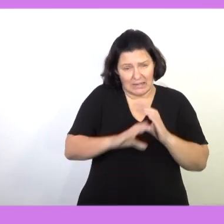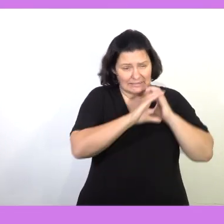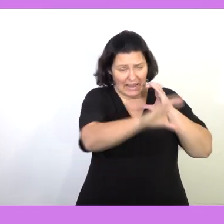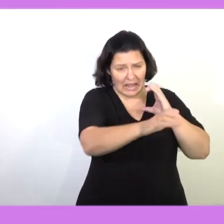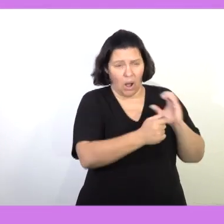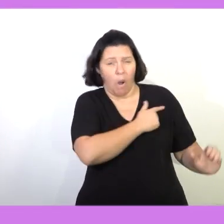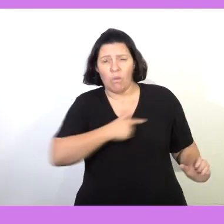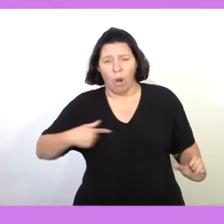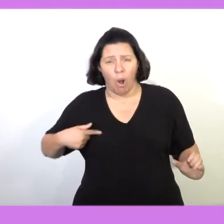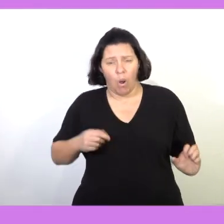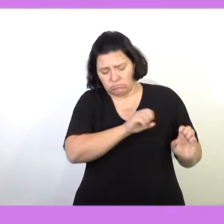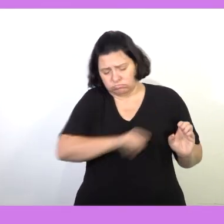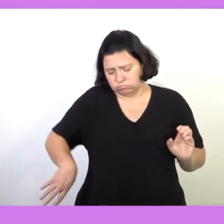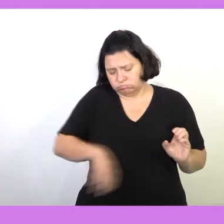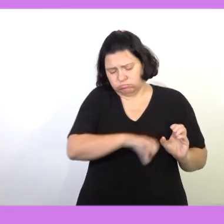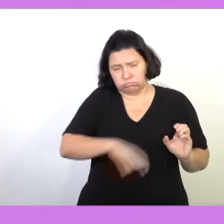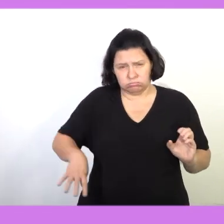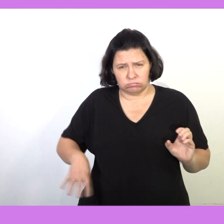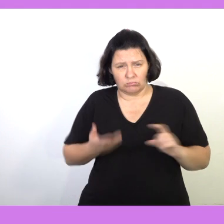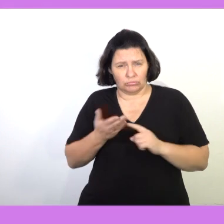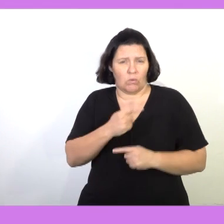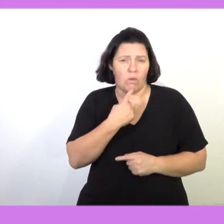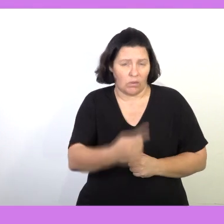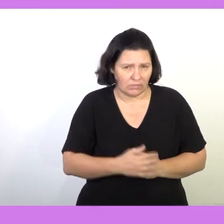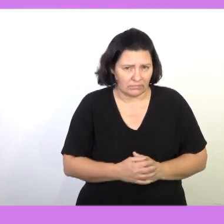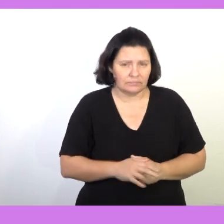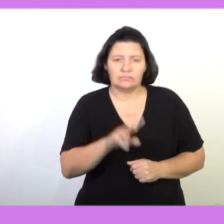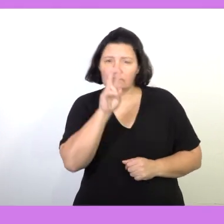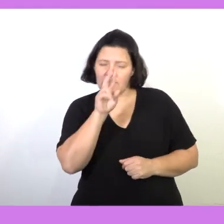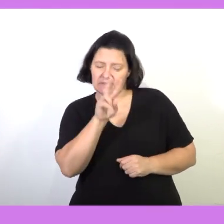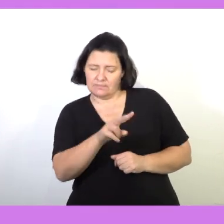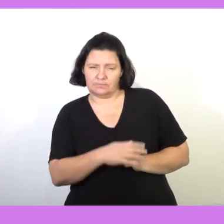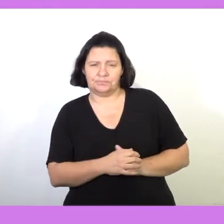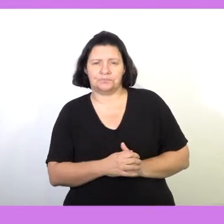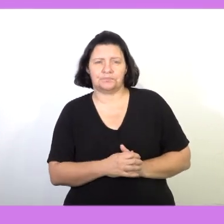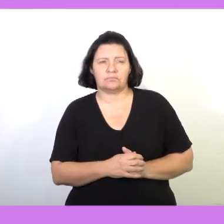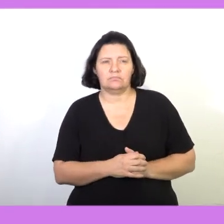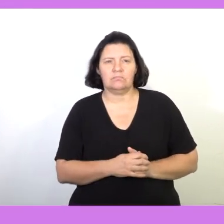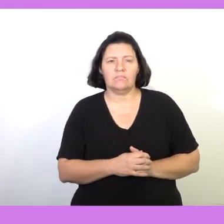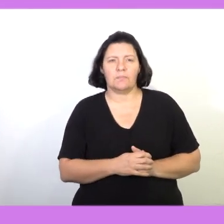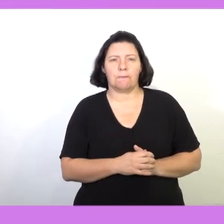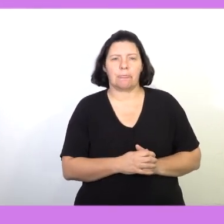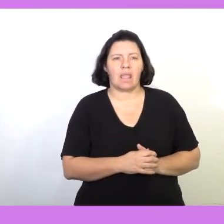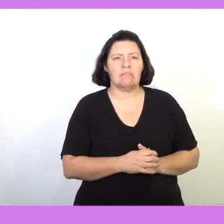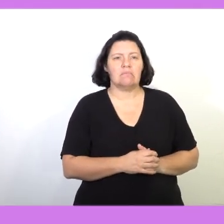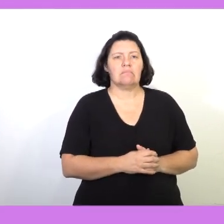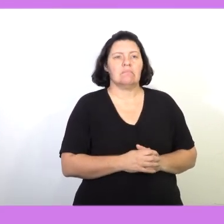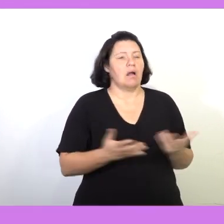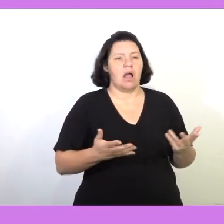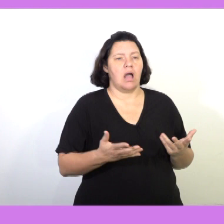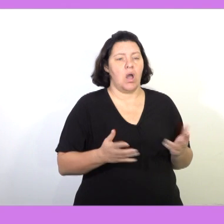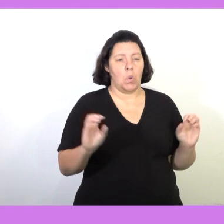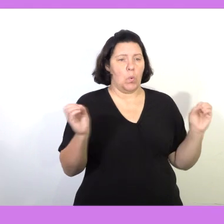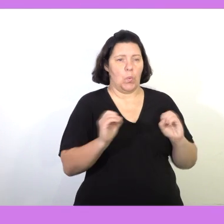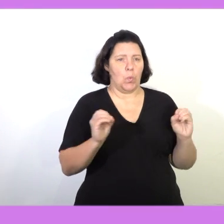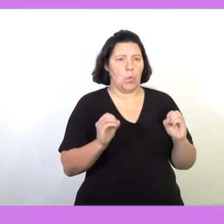to empty the tanker of petrol. All right? Let's make sense here. They haven't started